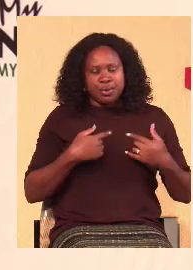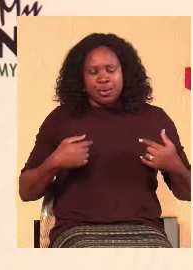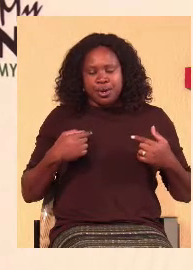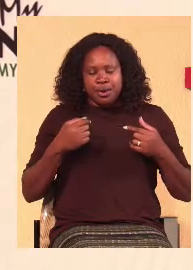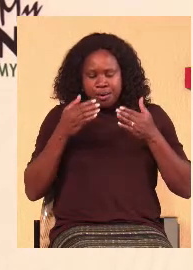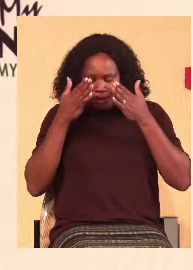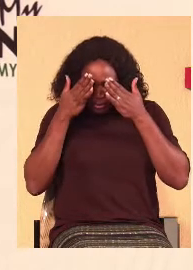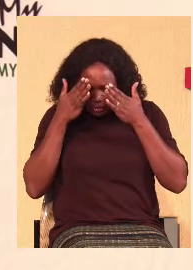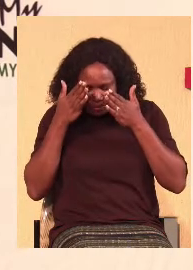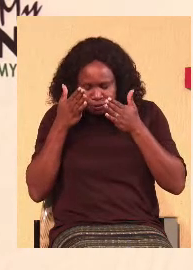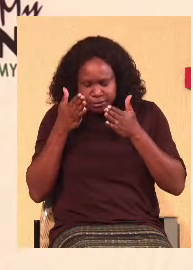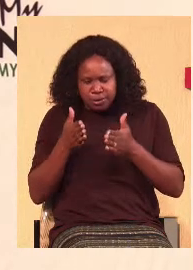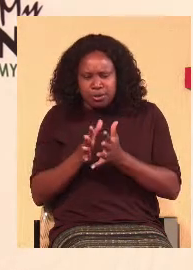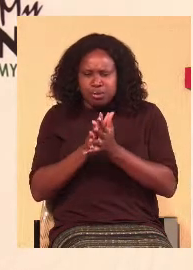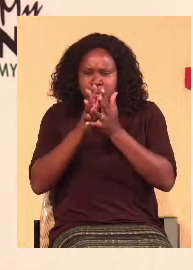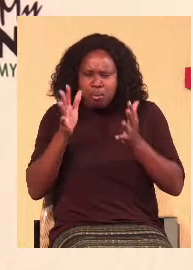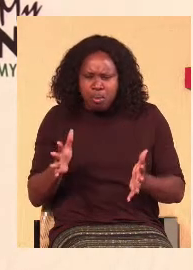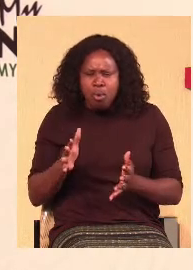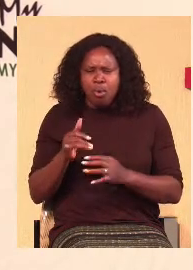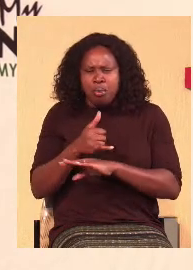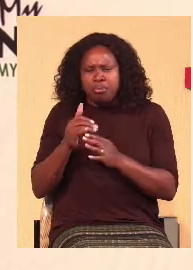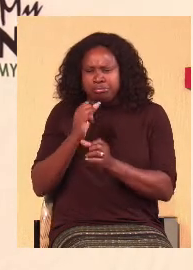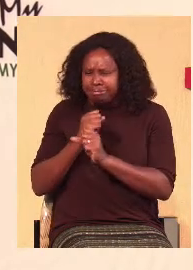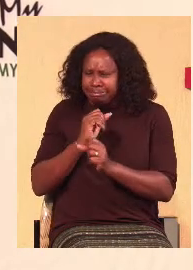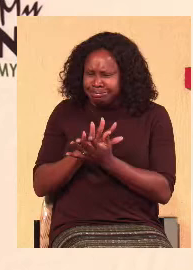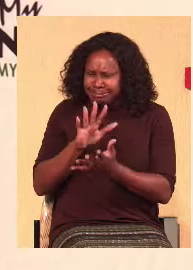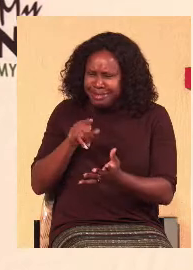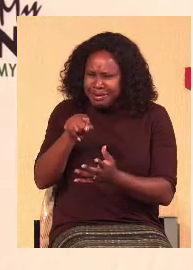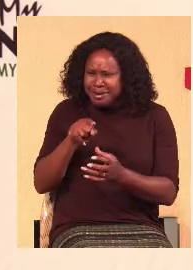focus on the hotspots when we know that